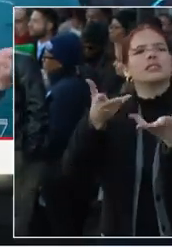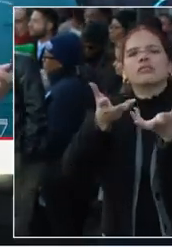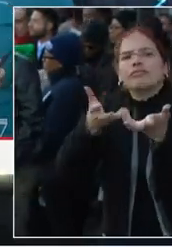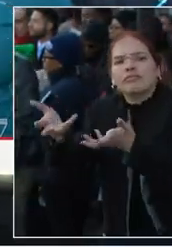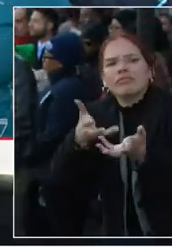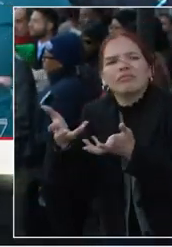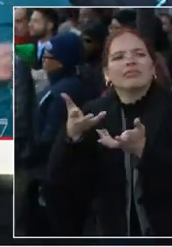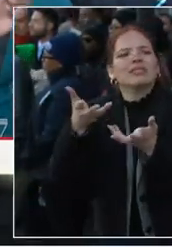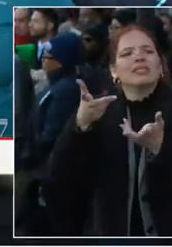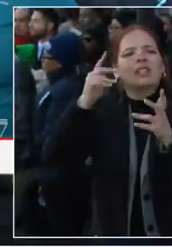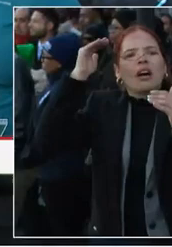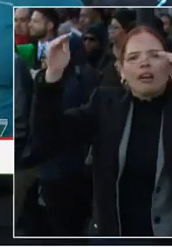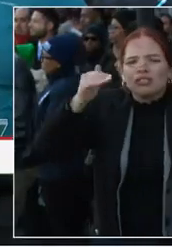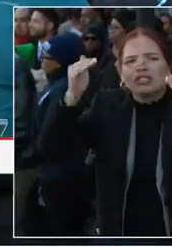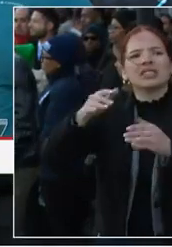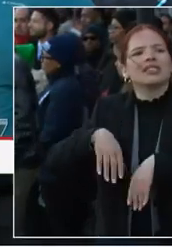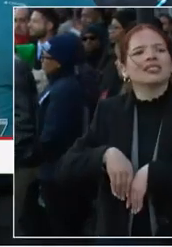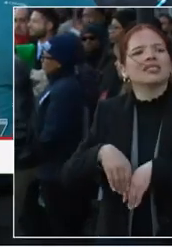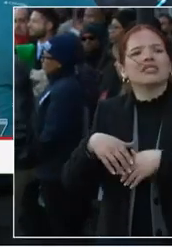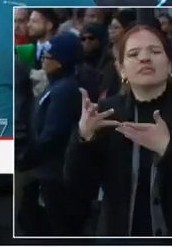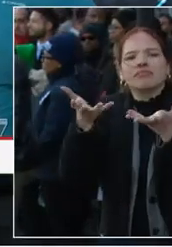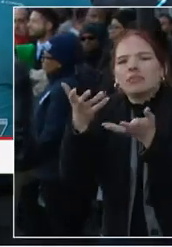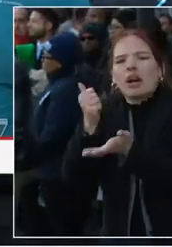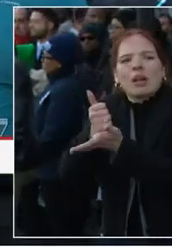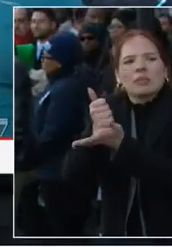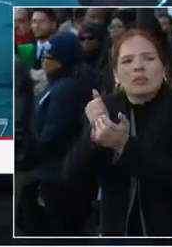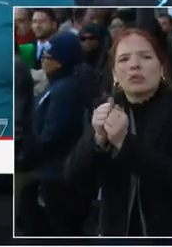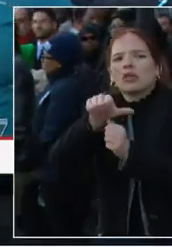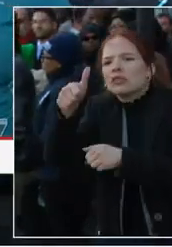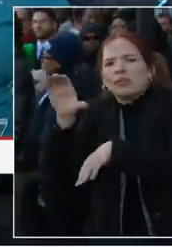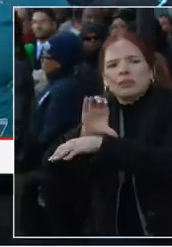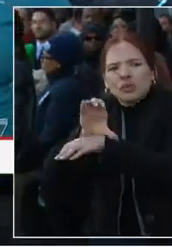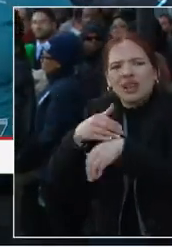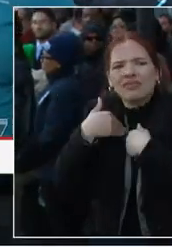and adults on computers. So we want to make sure they have what they need.